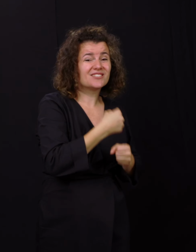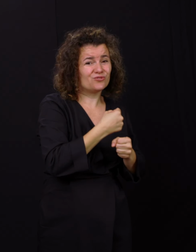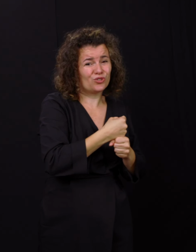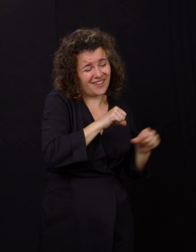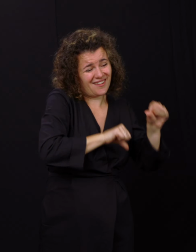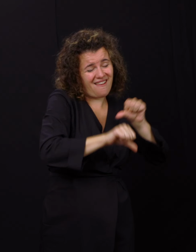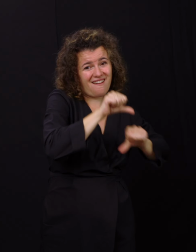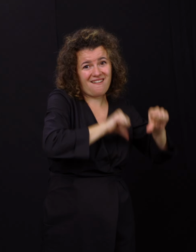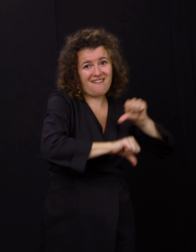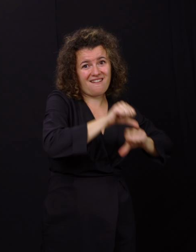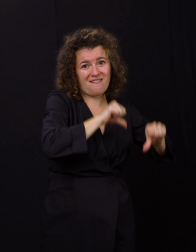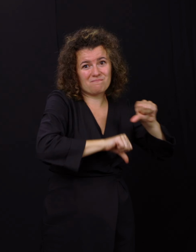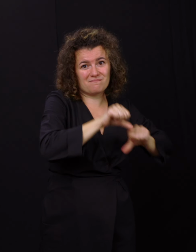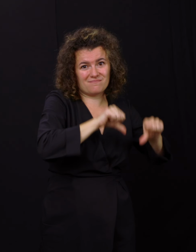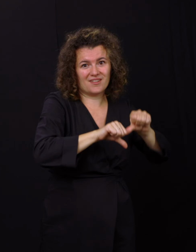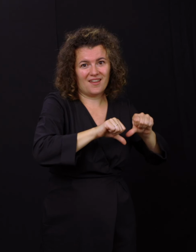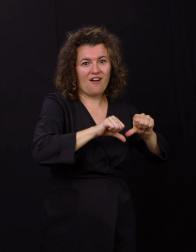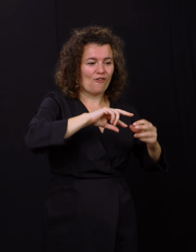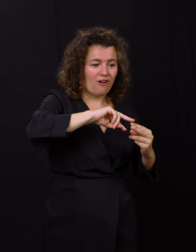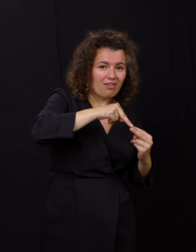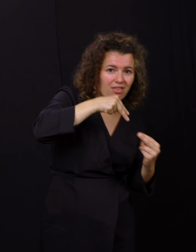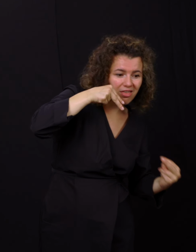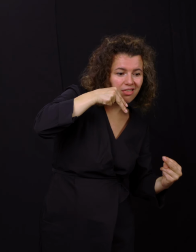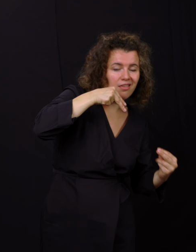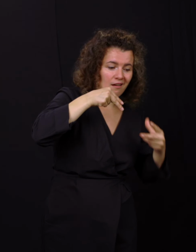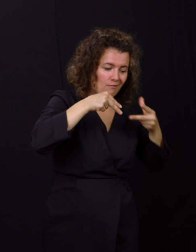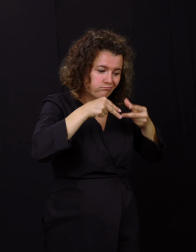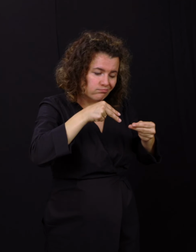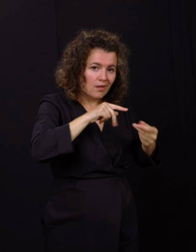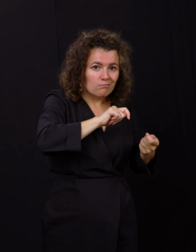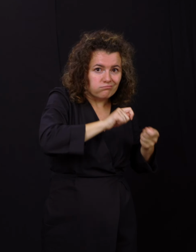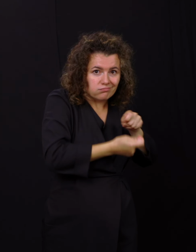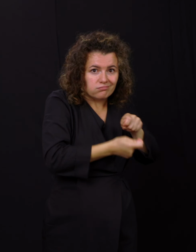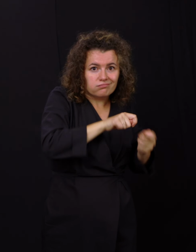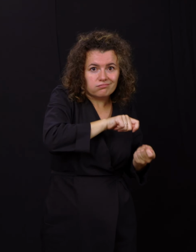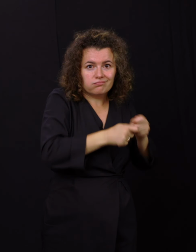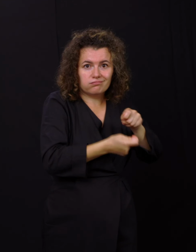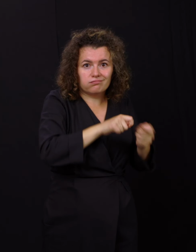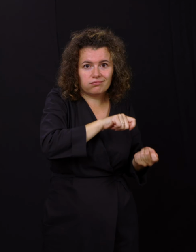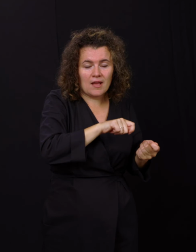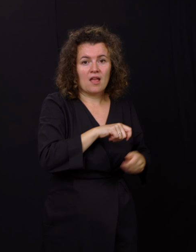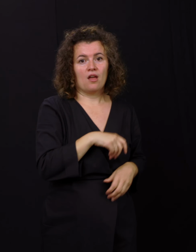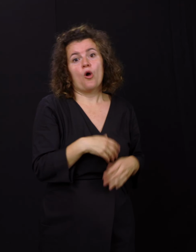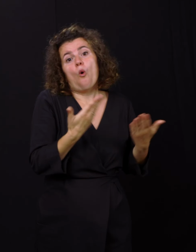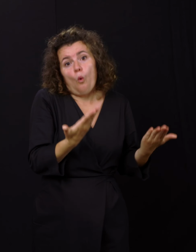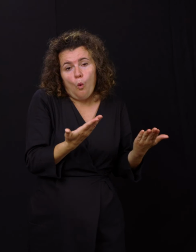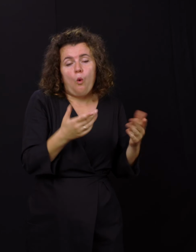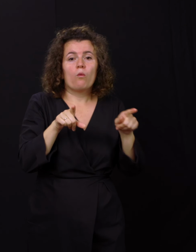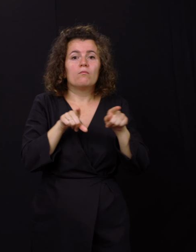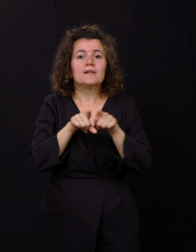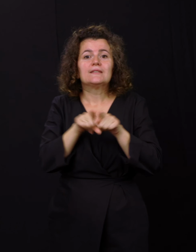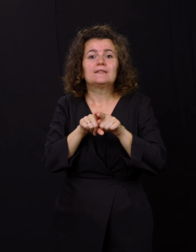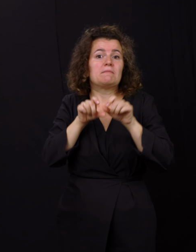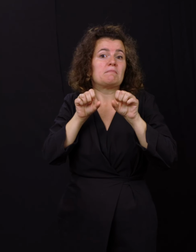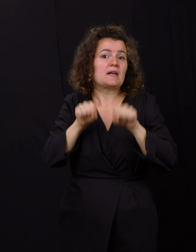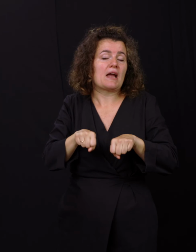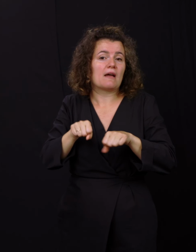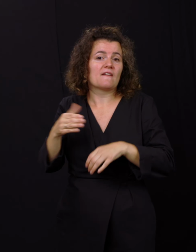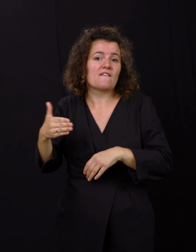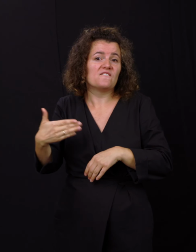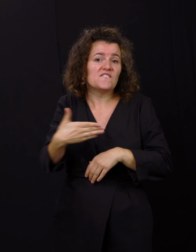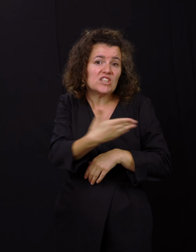that, the idea is potentially you could validate the function using an animal model. So some labs have used zebrafish or